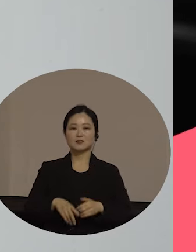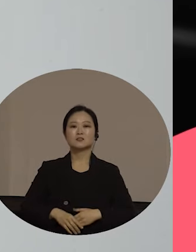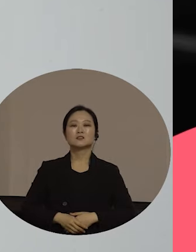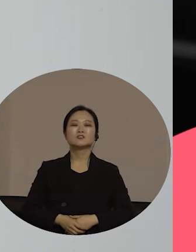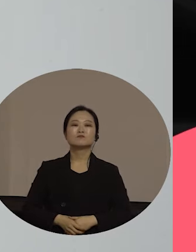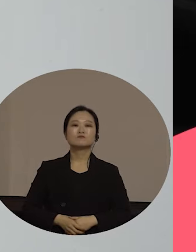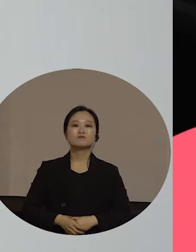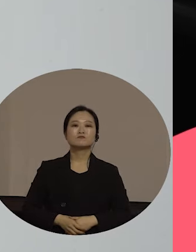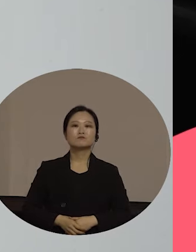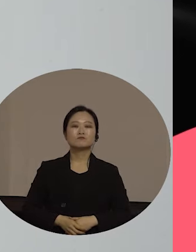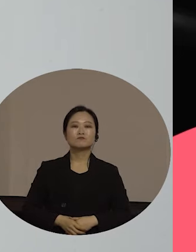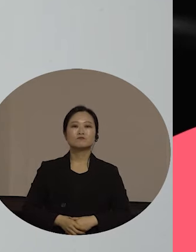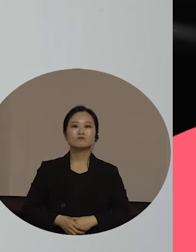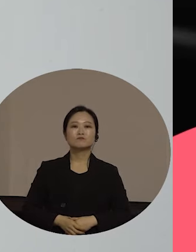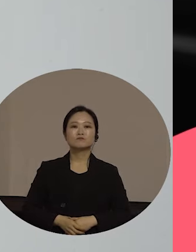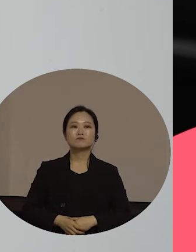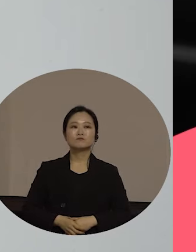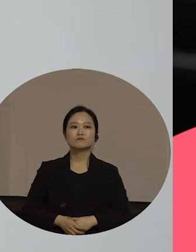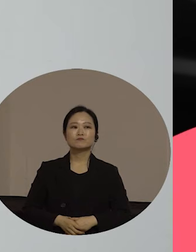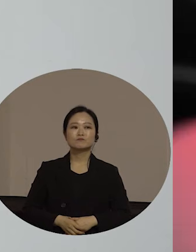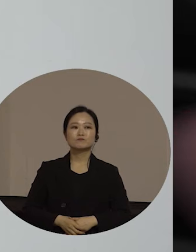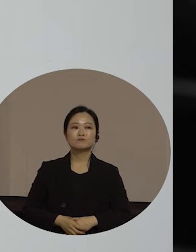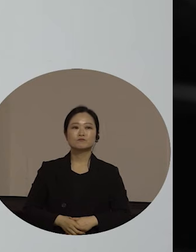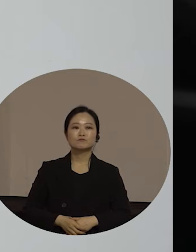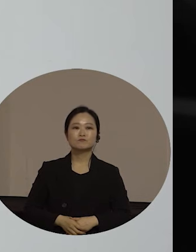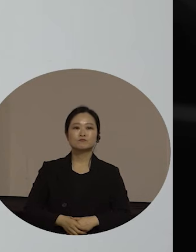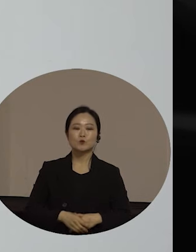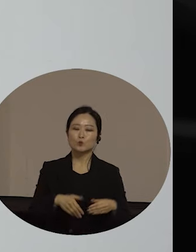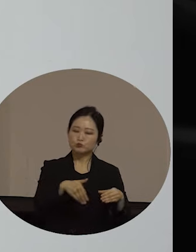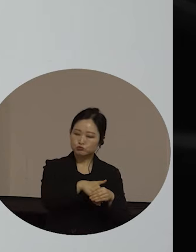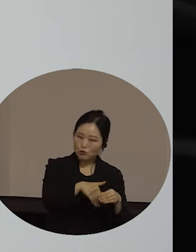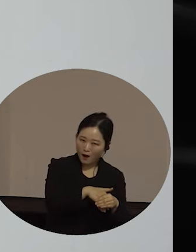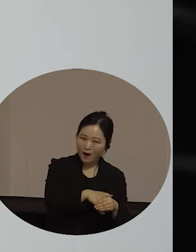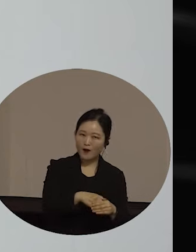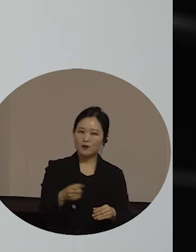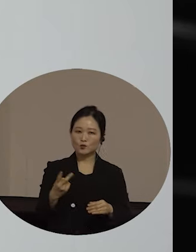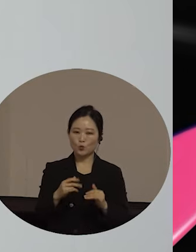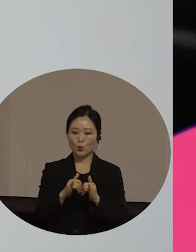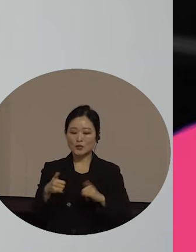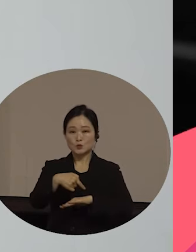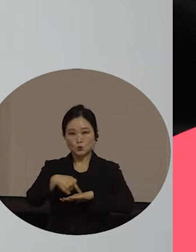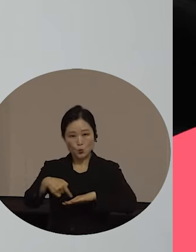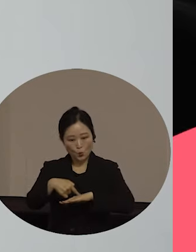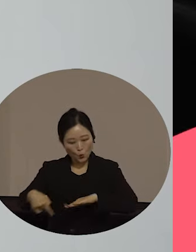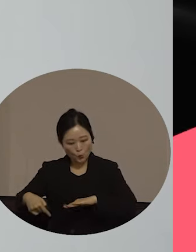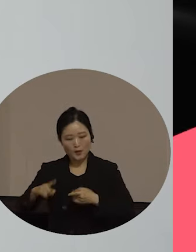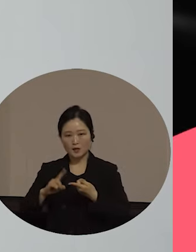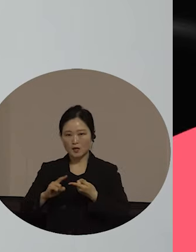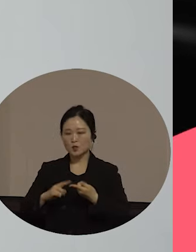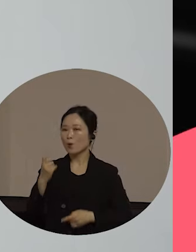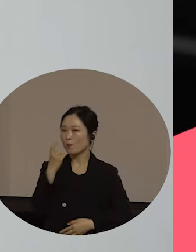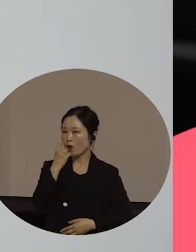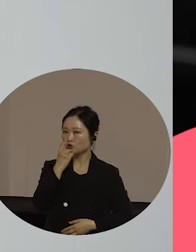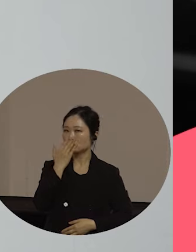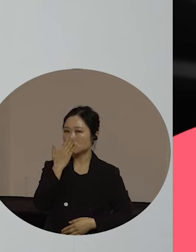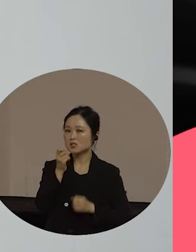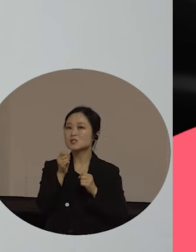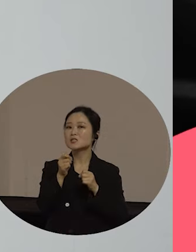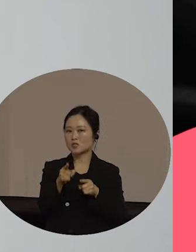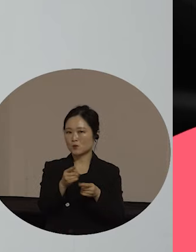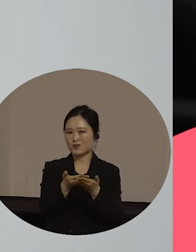groups, the culture. So of course we do have the